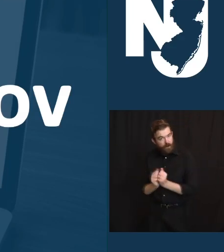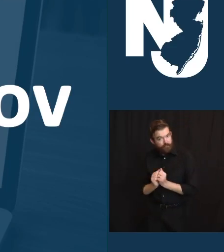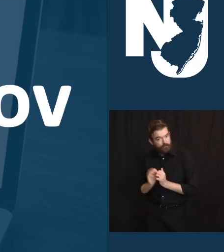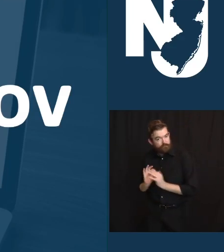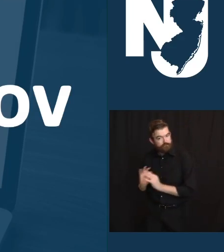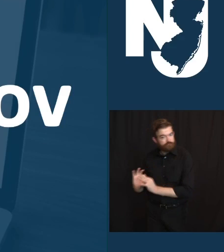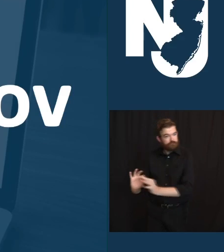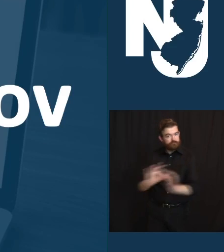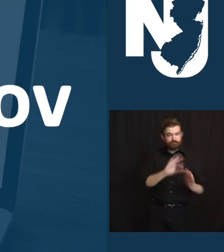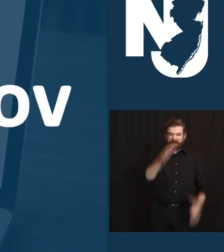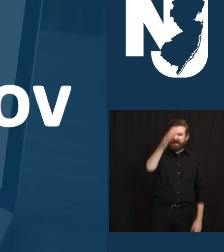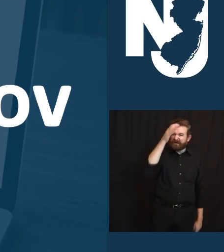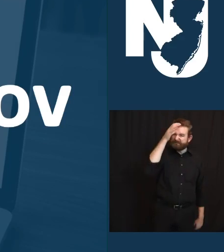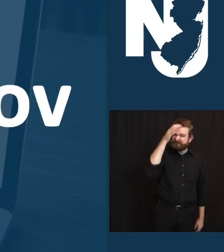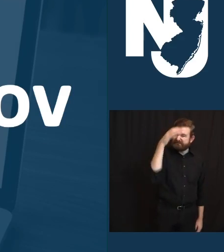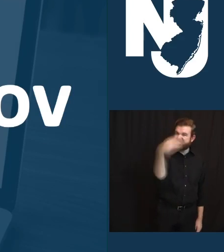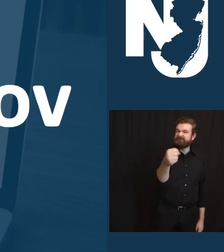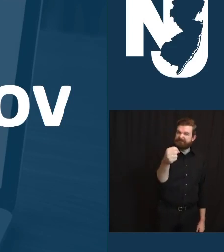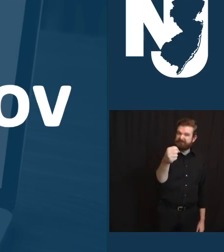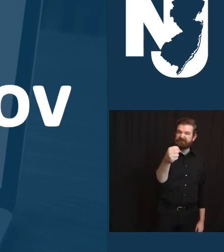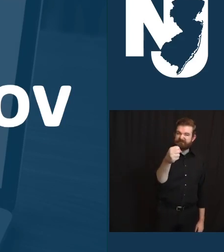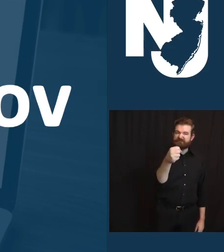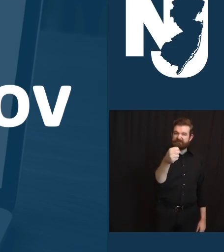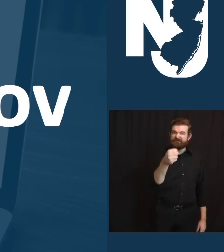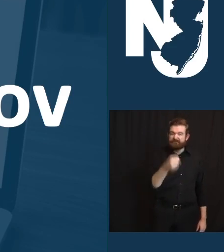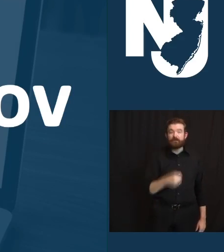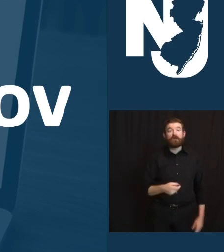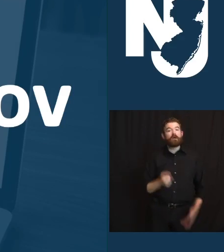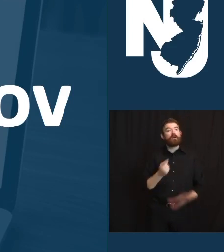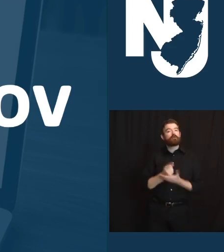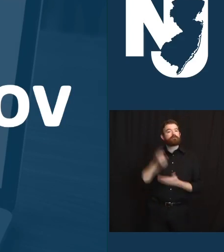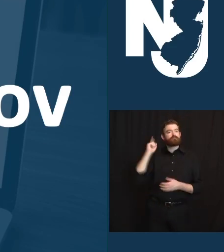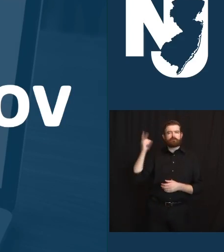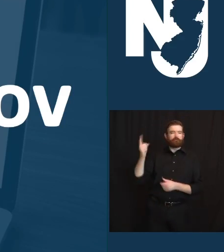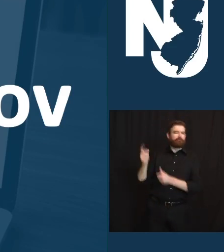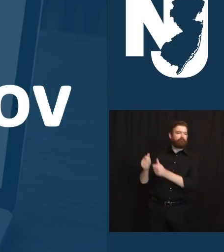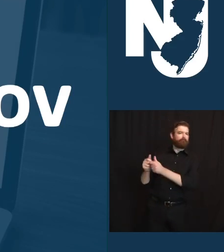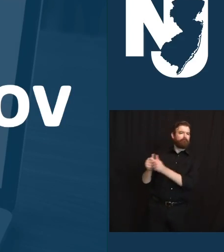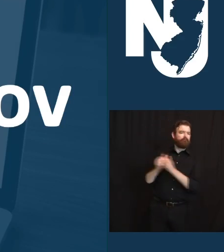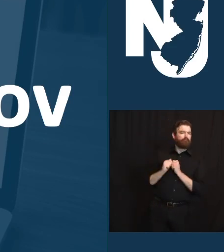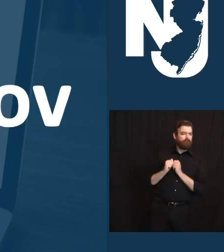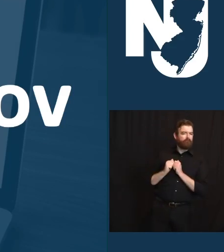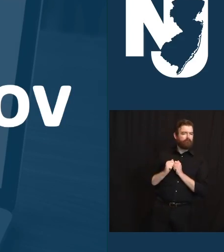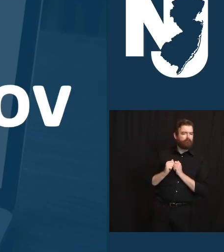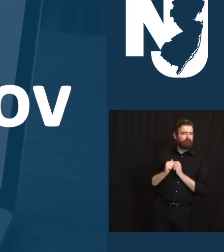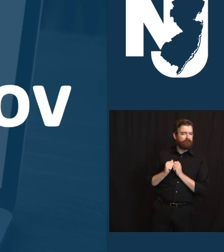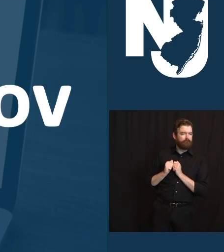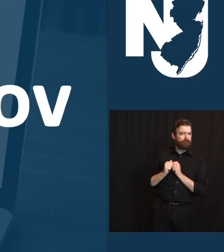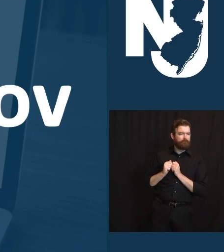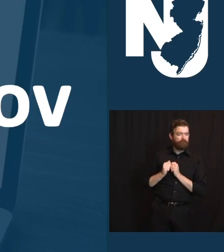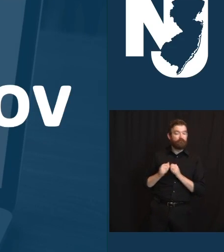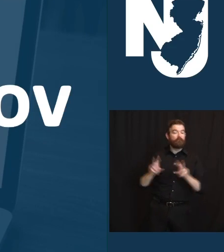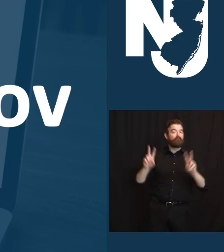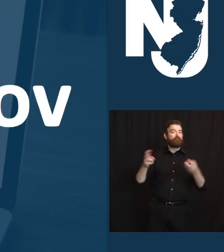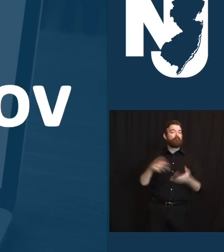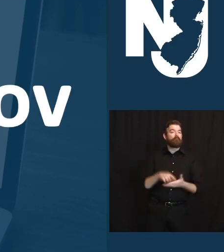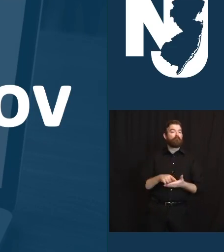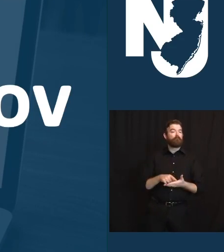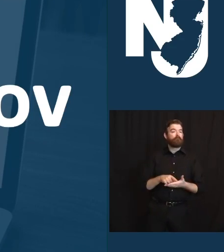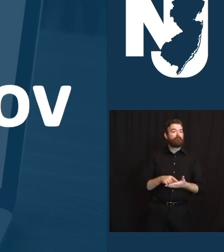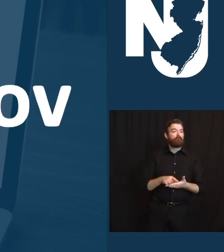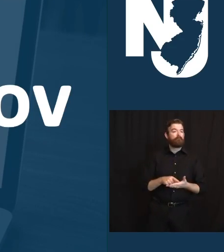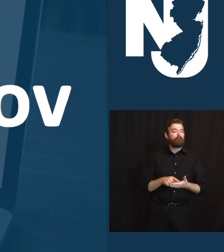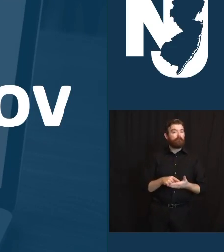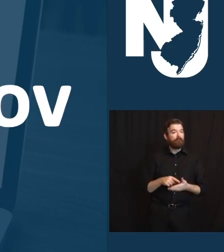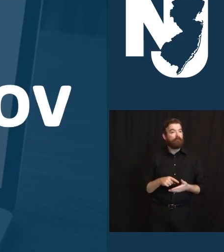practices. Someone last week tweeted at me the following, and I quote the tweet. At first, I hated you for everything you